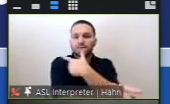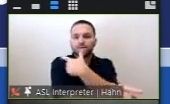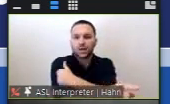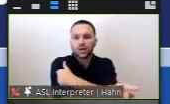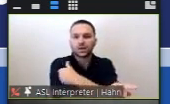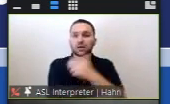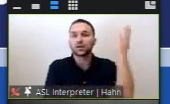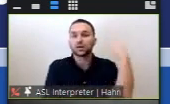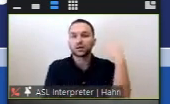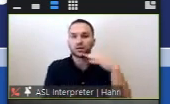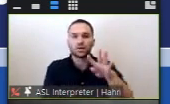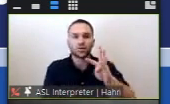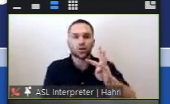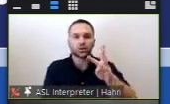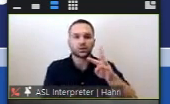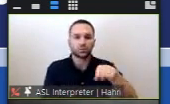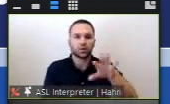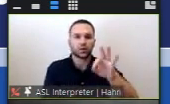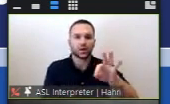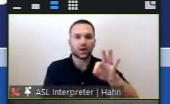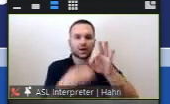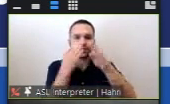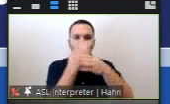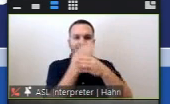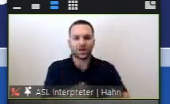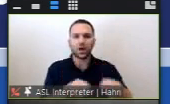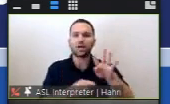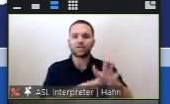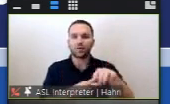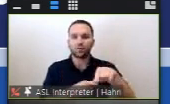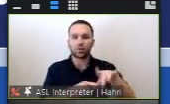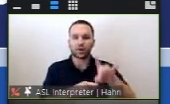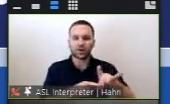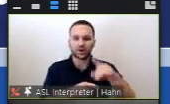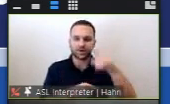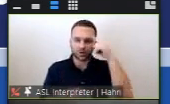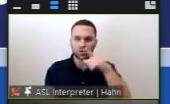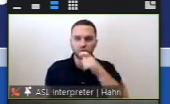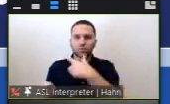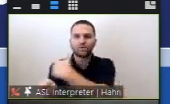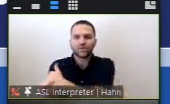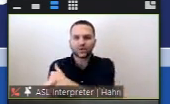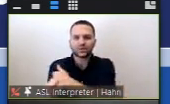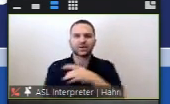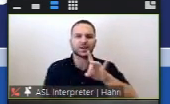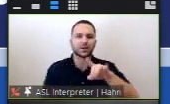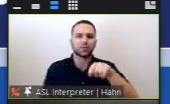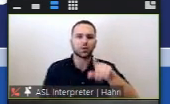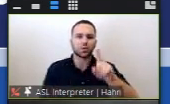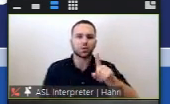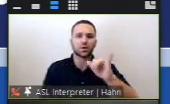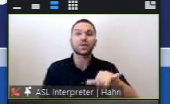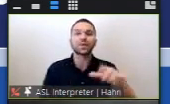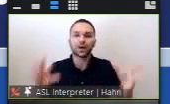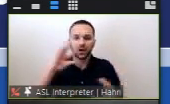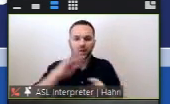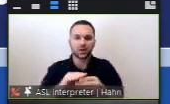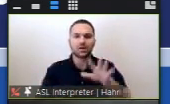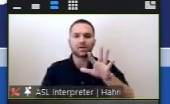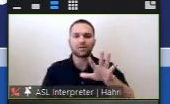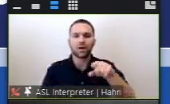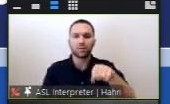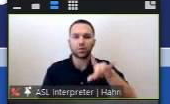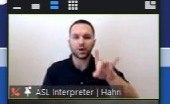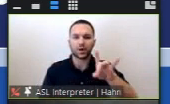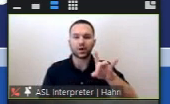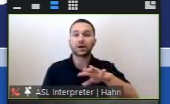46.9, divided by that rate in vaccinated individuals, which was 8.1. And that ratio is 5.8. And so the way that you translate that is to